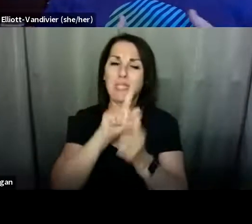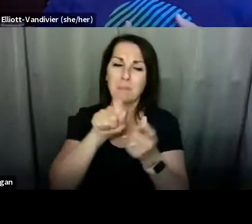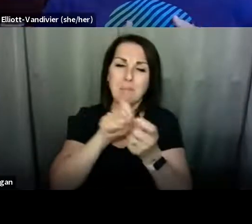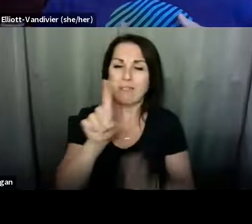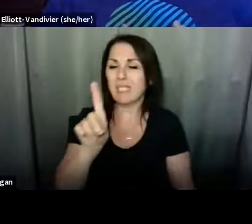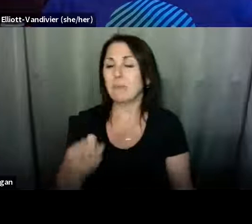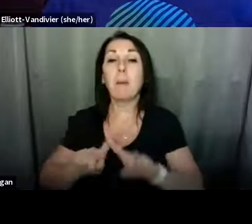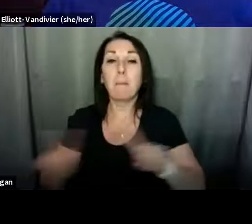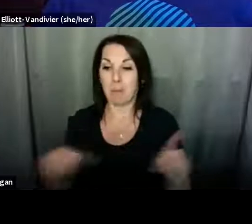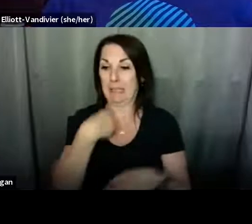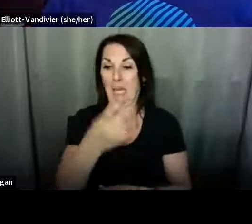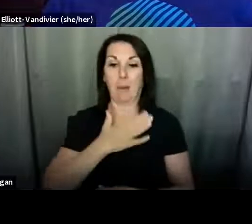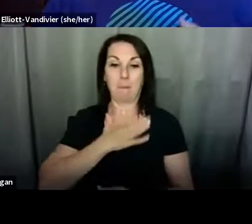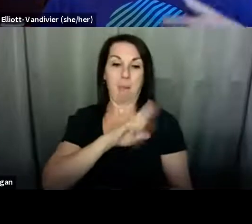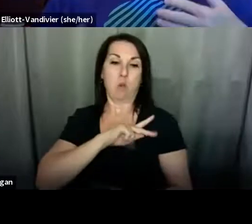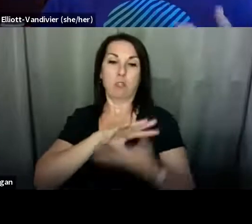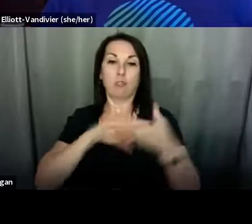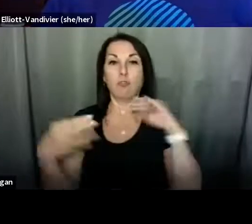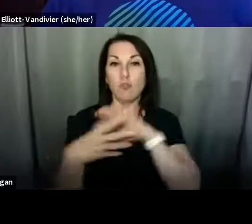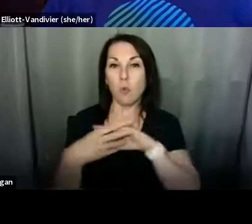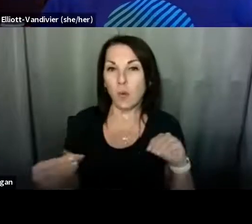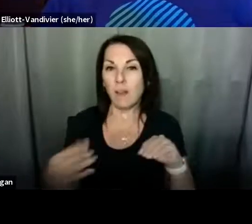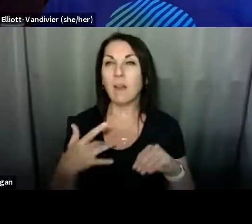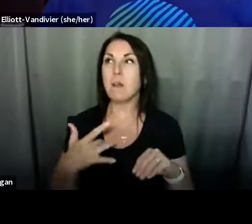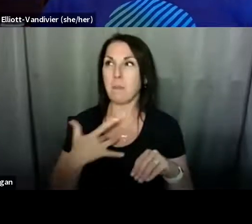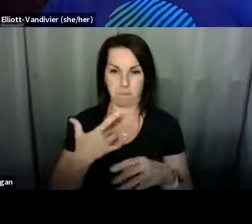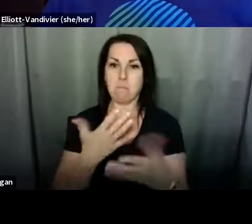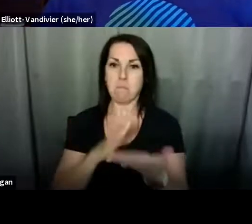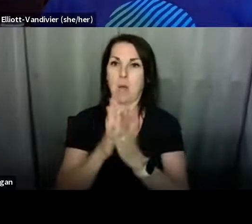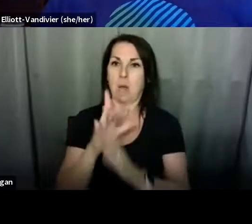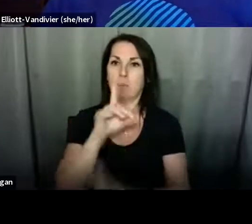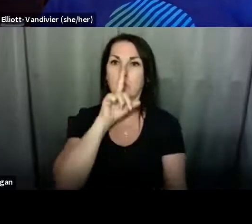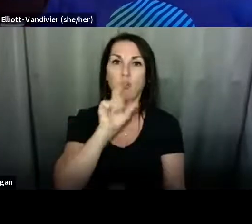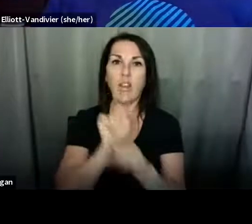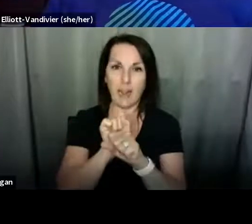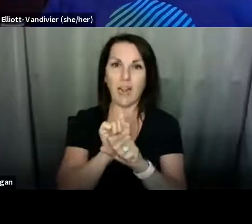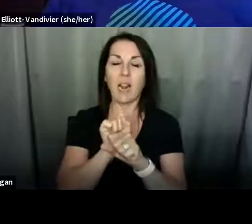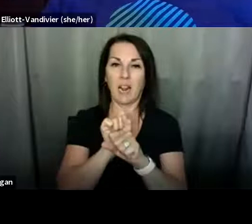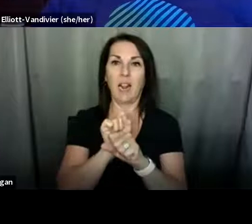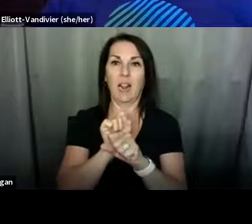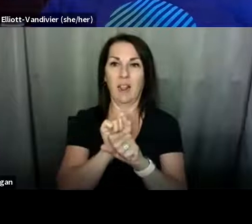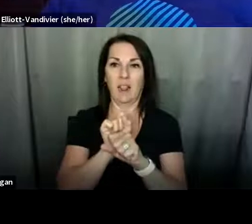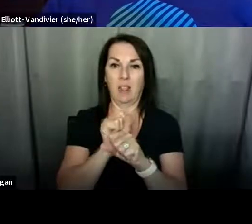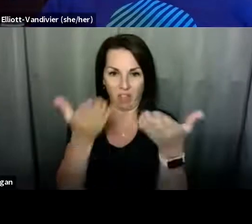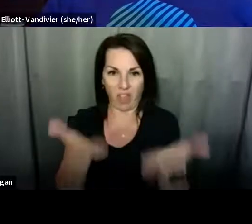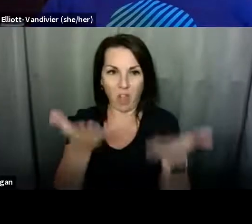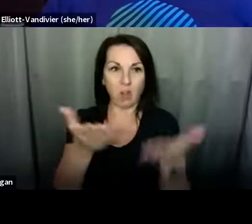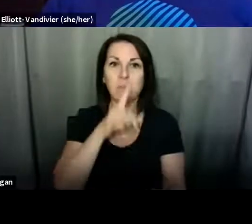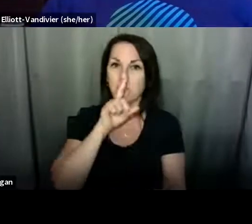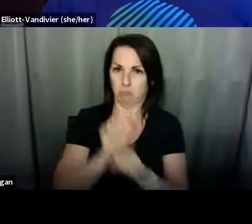just telling, my own personal story. So I think it makes it real. It's authentic.